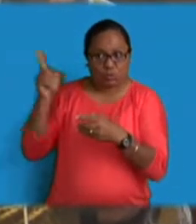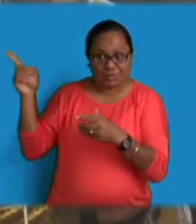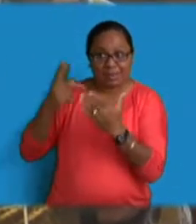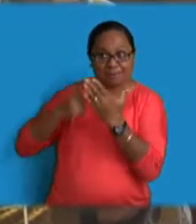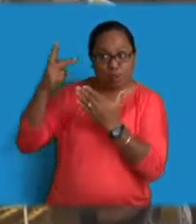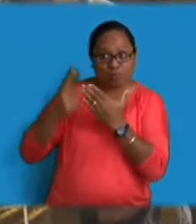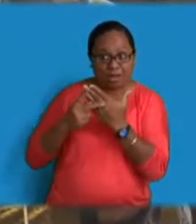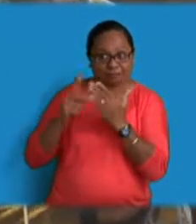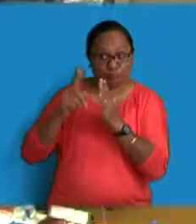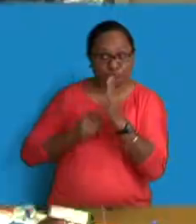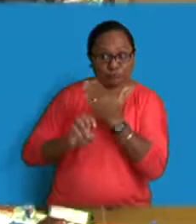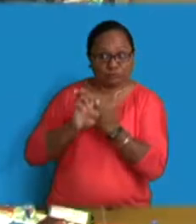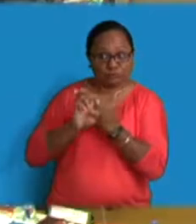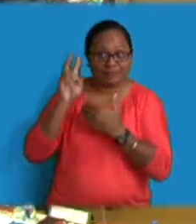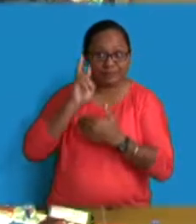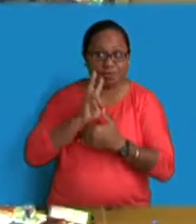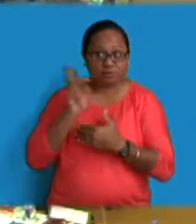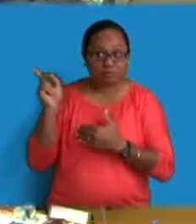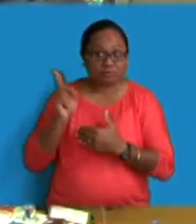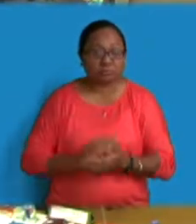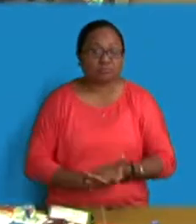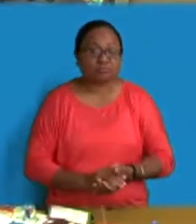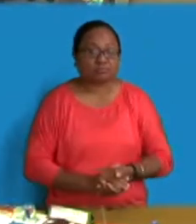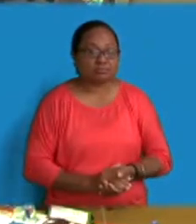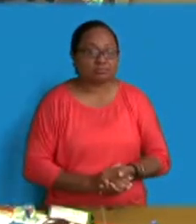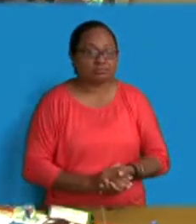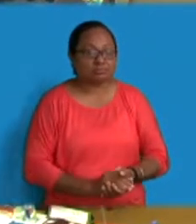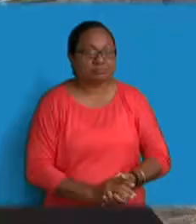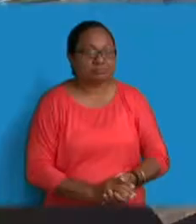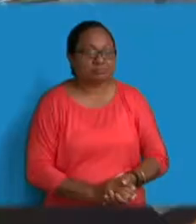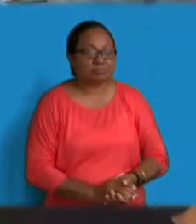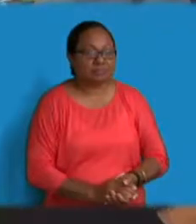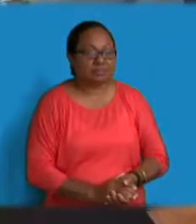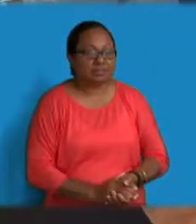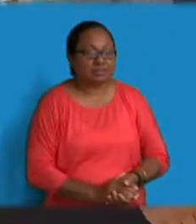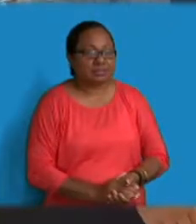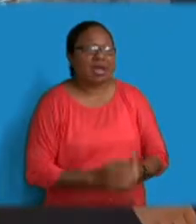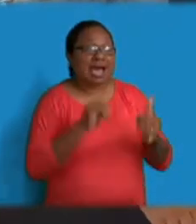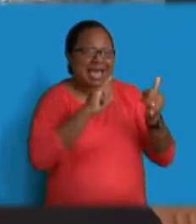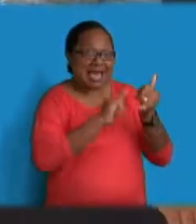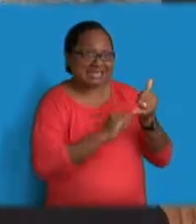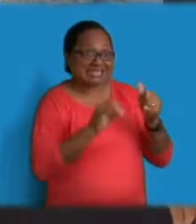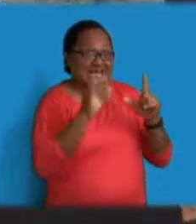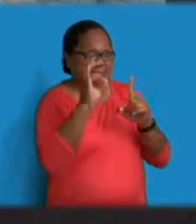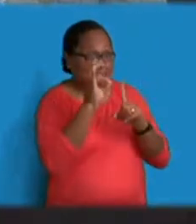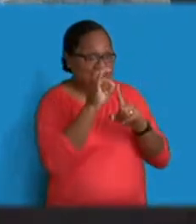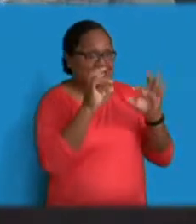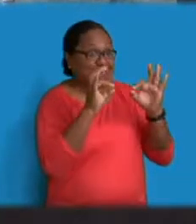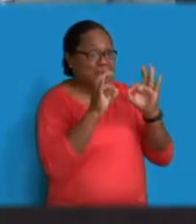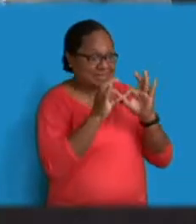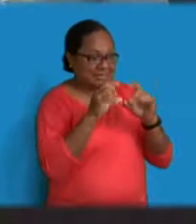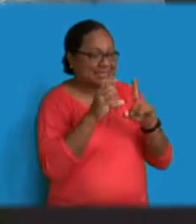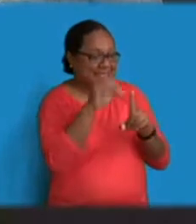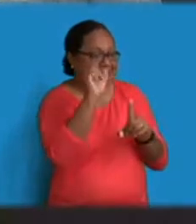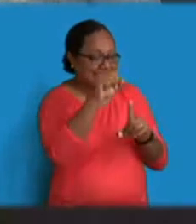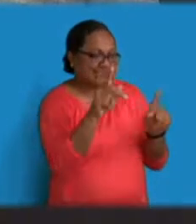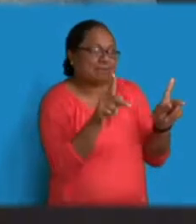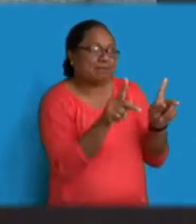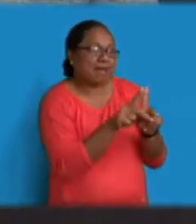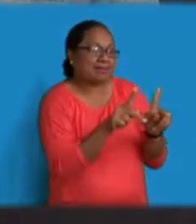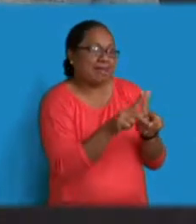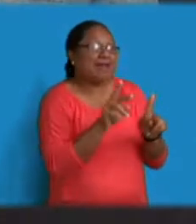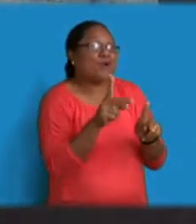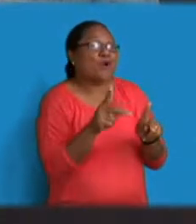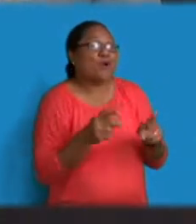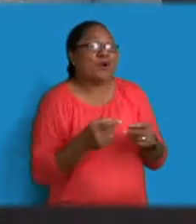you. Thank you, Honourable Minister. Madam Speaker, SPBD is also a stakeholder in preparations for the